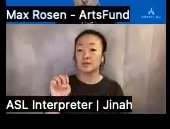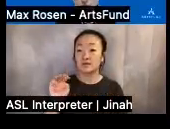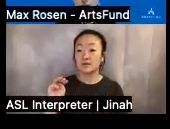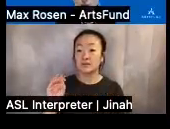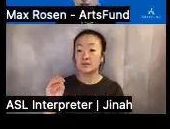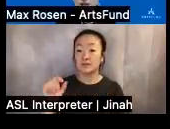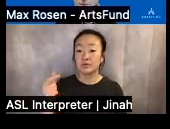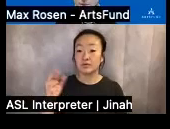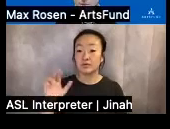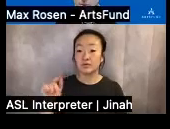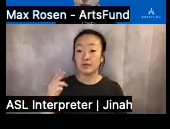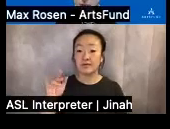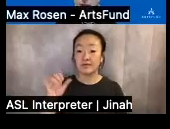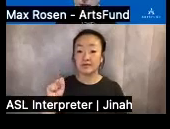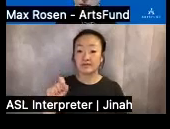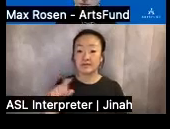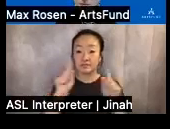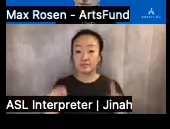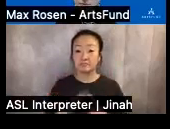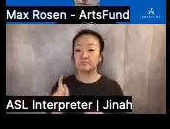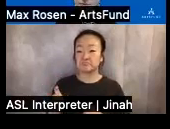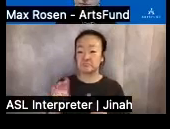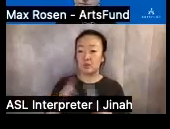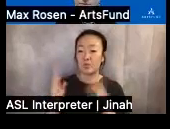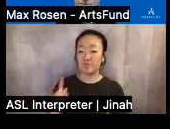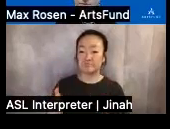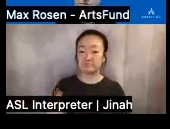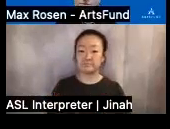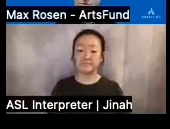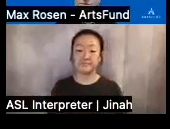form. I'll press that blue open button.